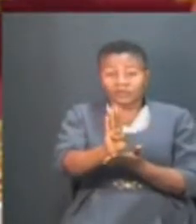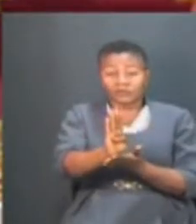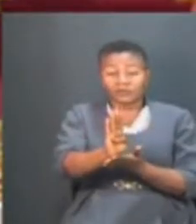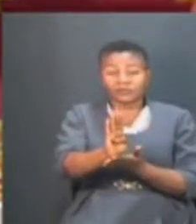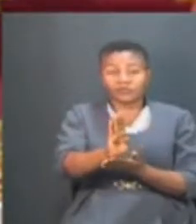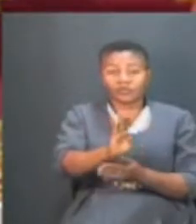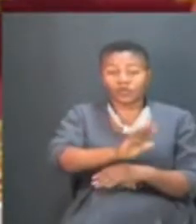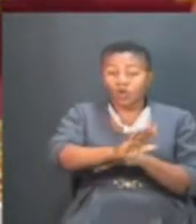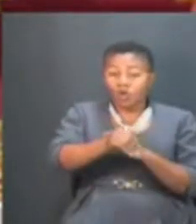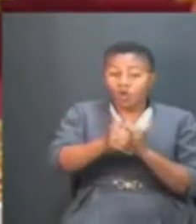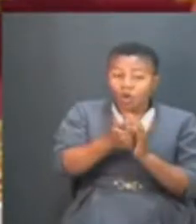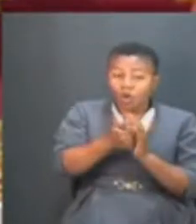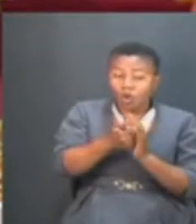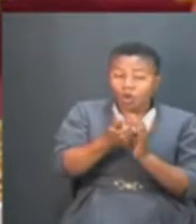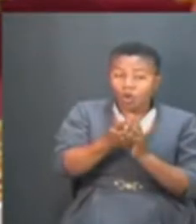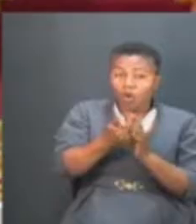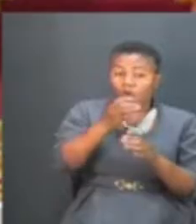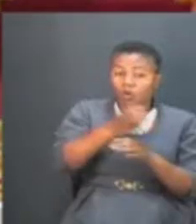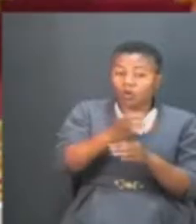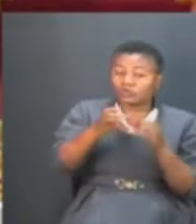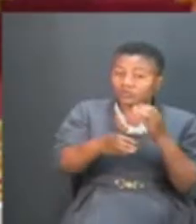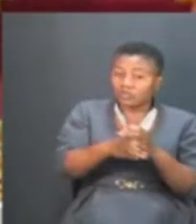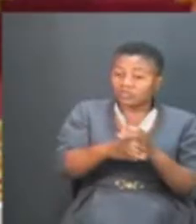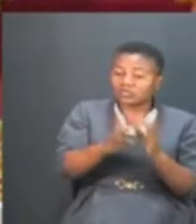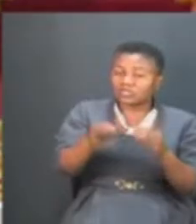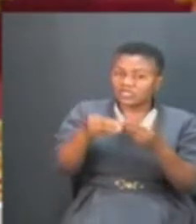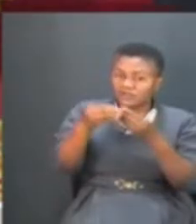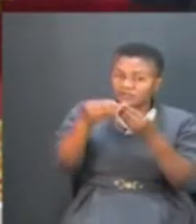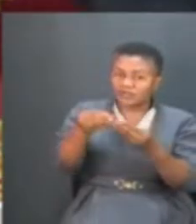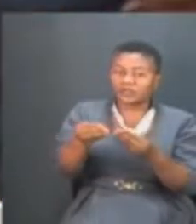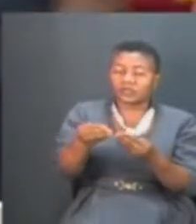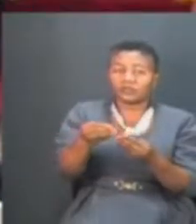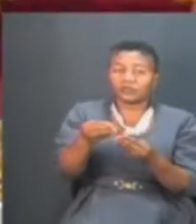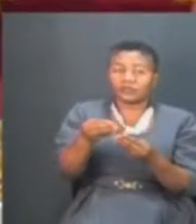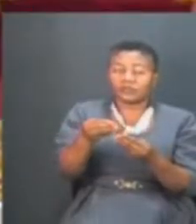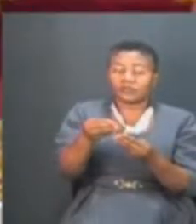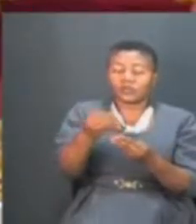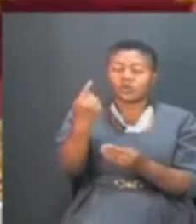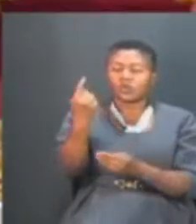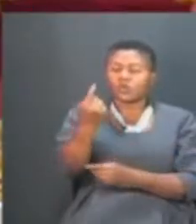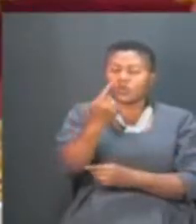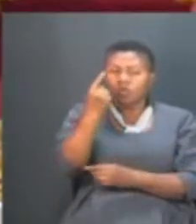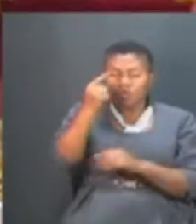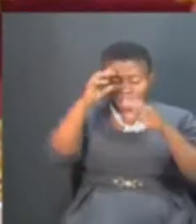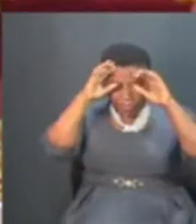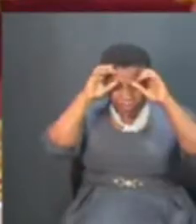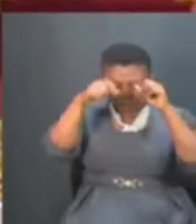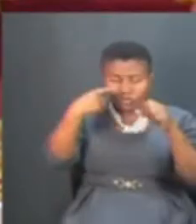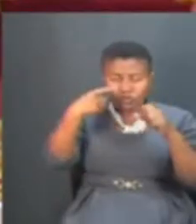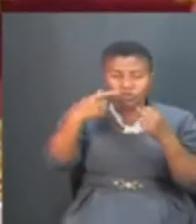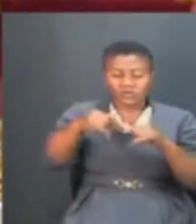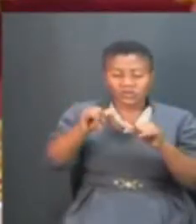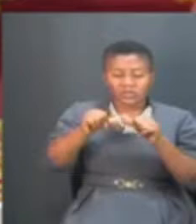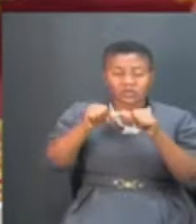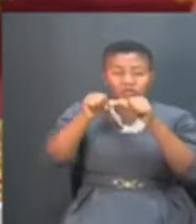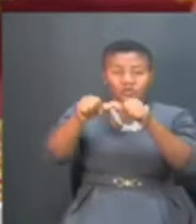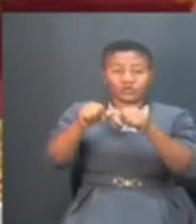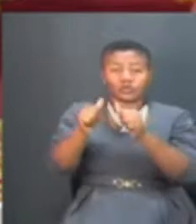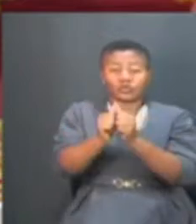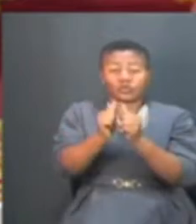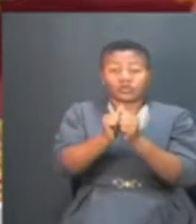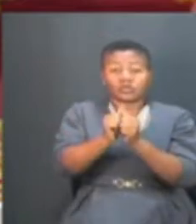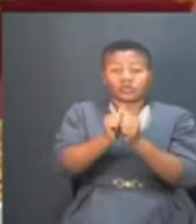awarded before he came. So he's the only president in our recent history that is adhering to this portion of the constitution. Indeed, the roads